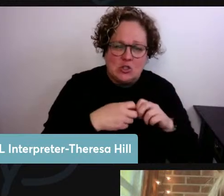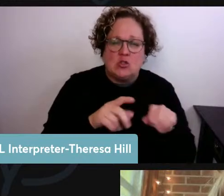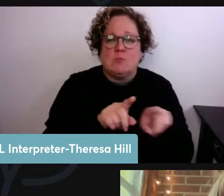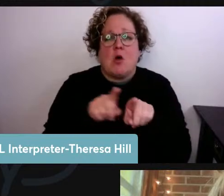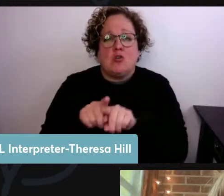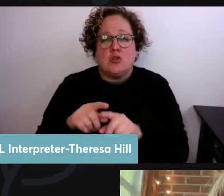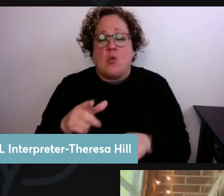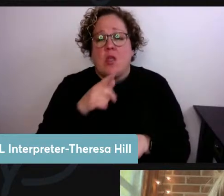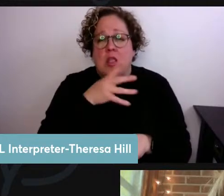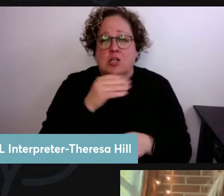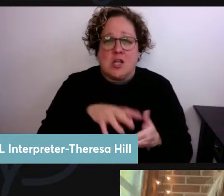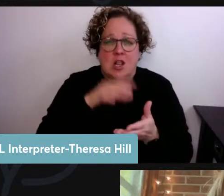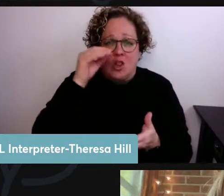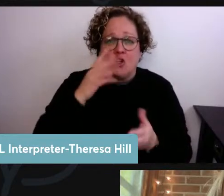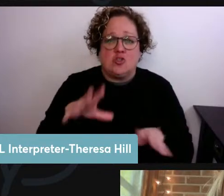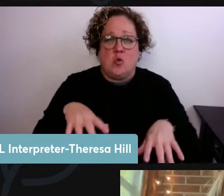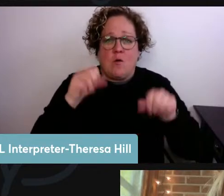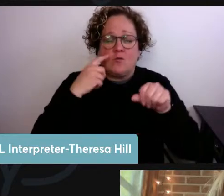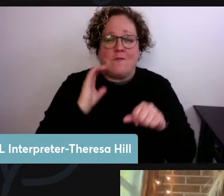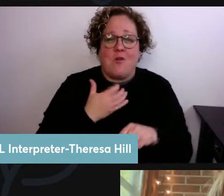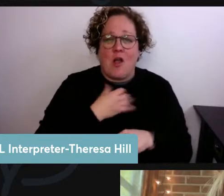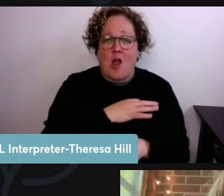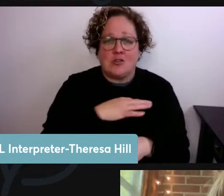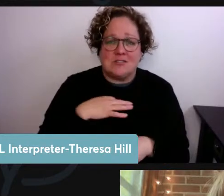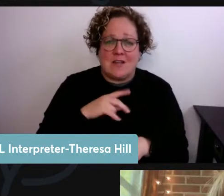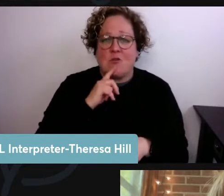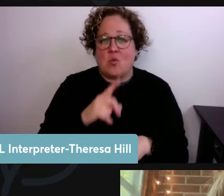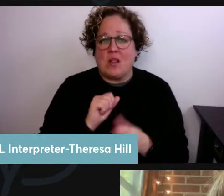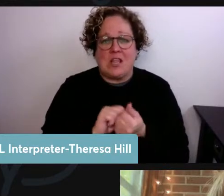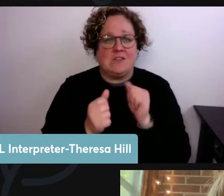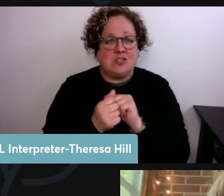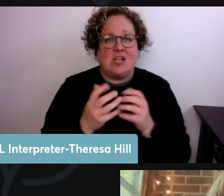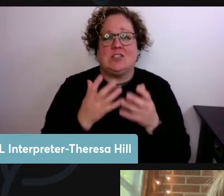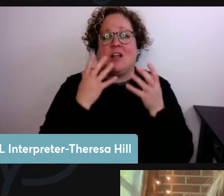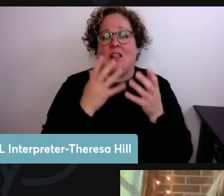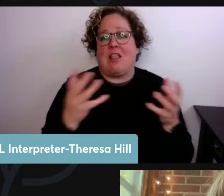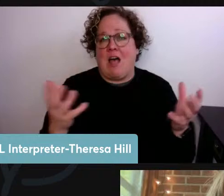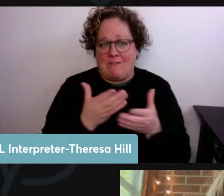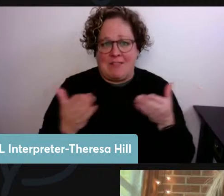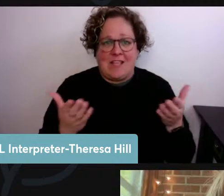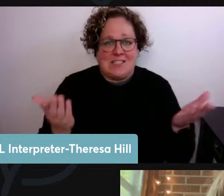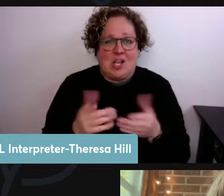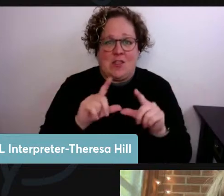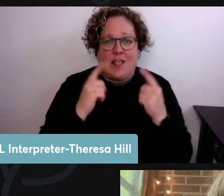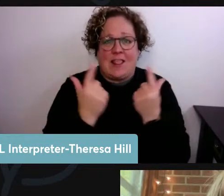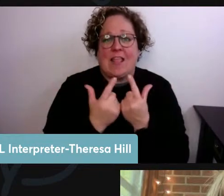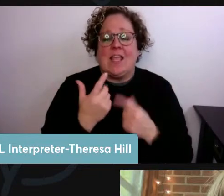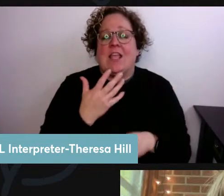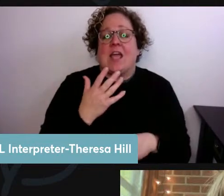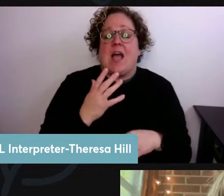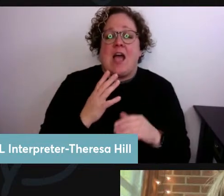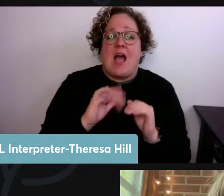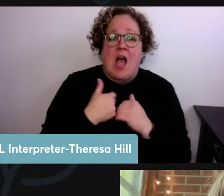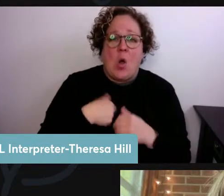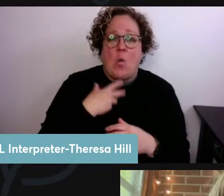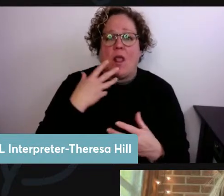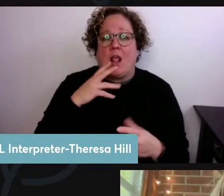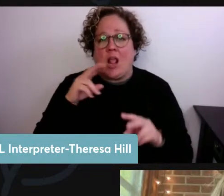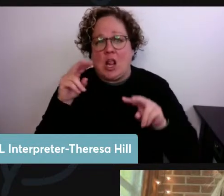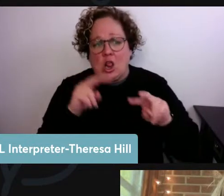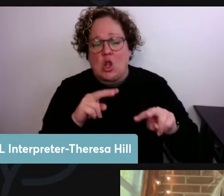our own staff have really been transformational for the league and how we look at inclusivity